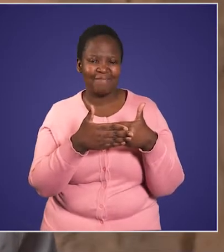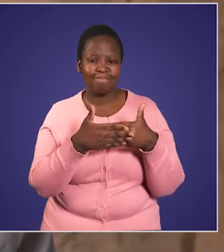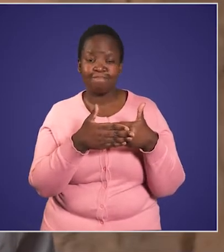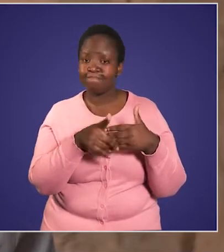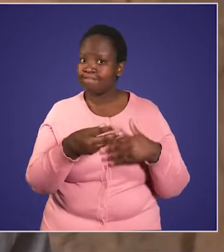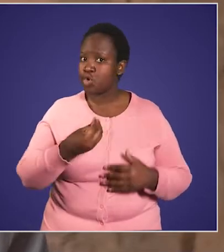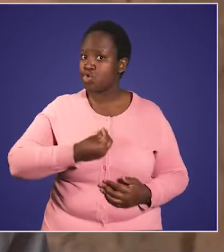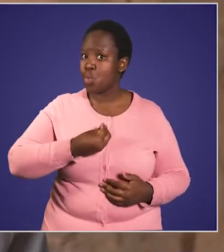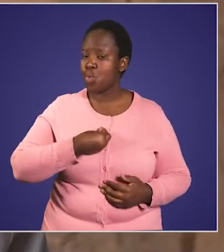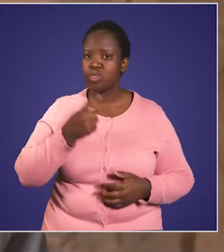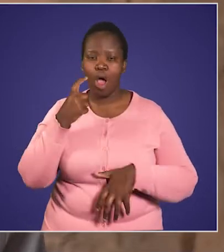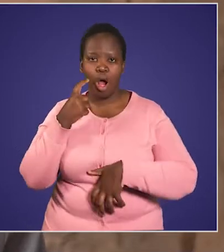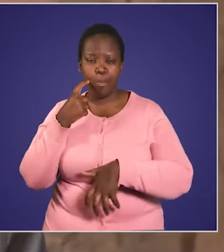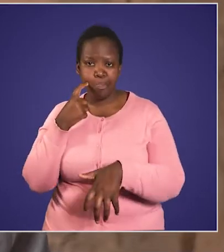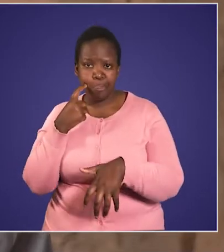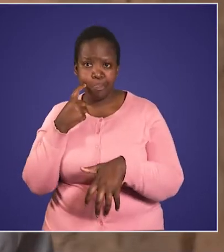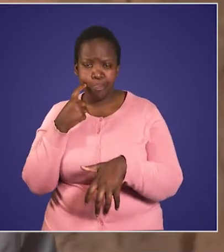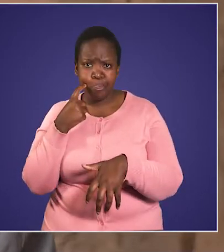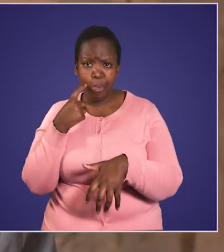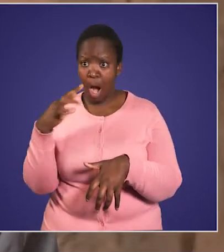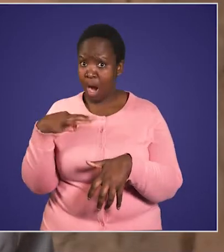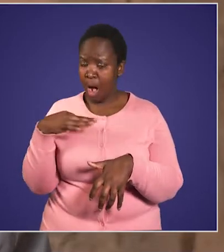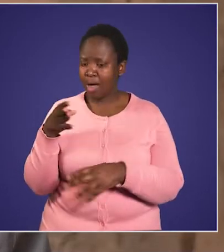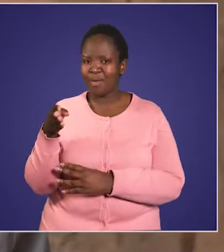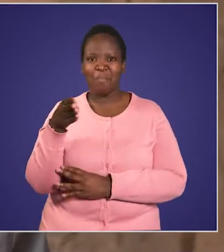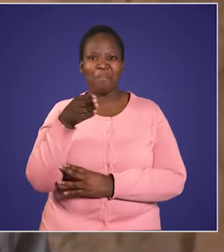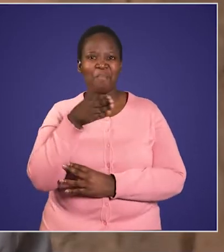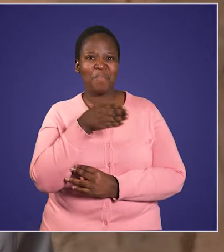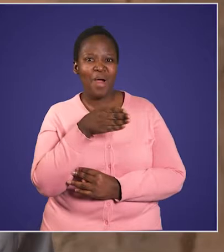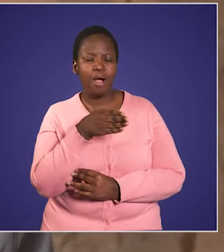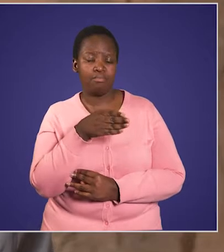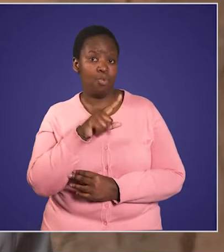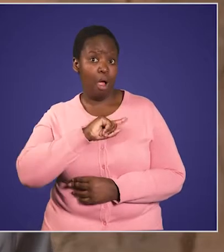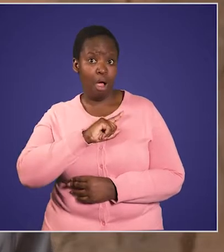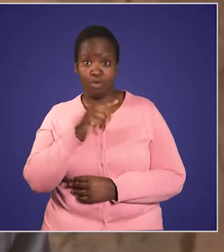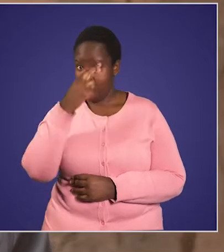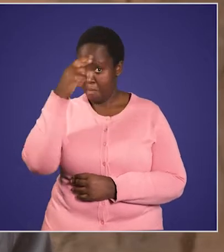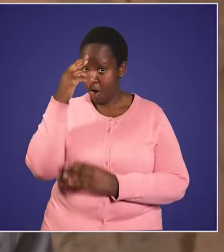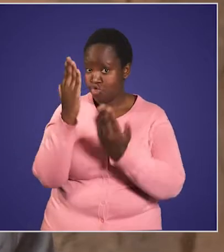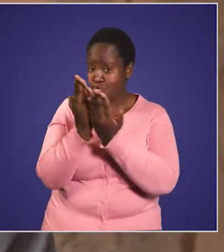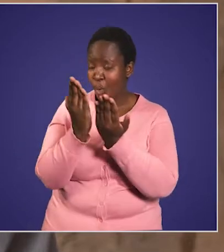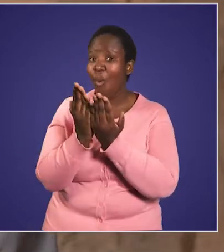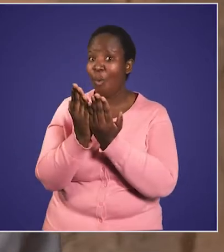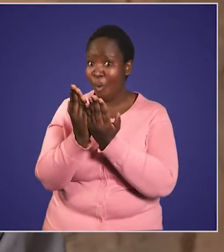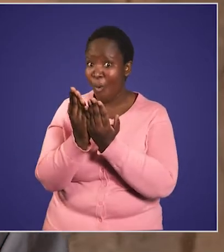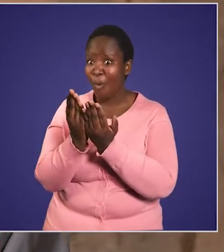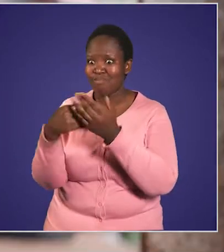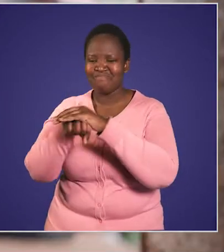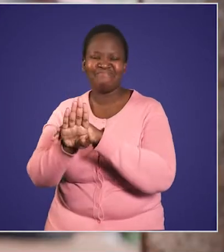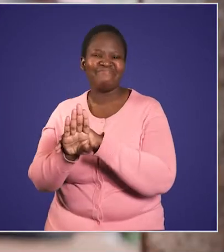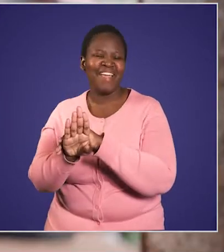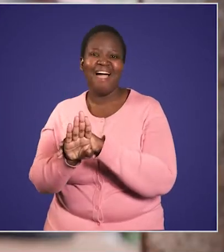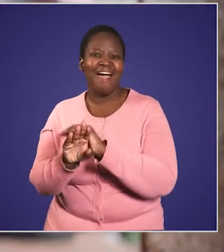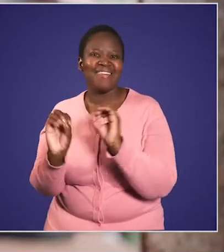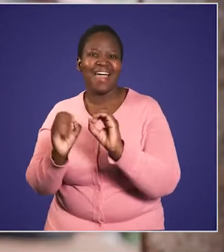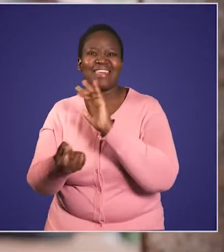this teenage pregnancies. Girls were now all around, because sometimes school helps us to stay away from those things. I